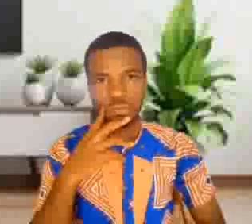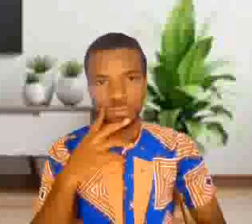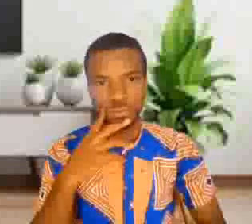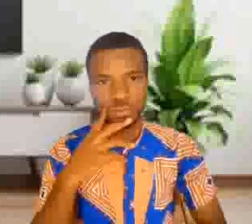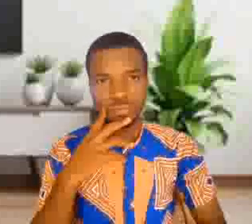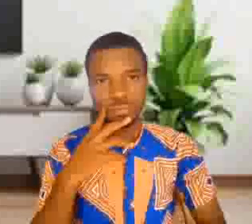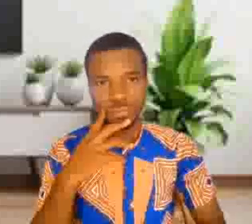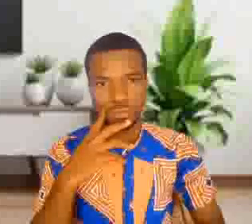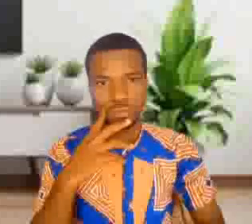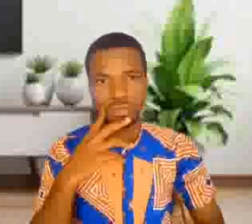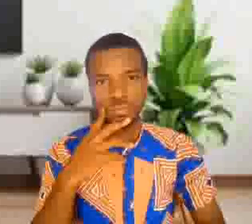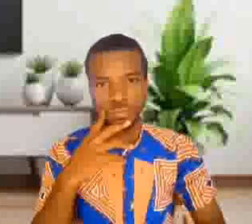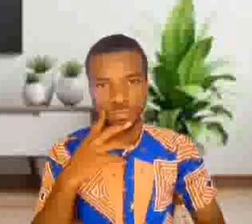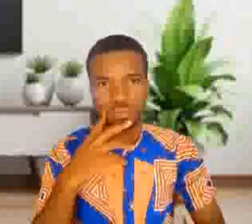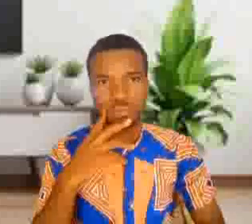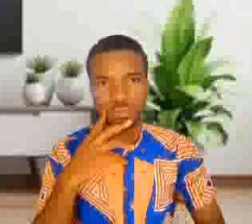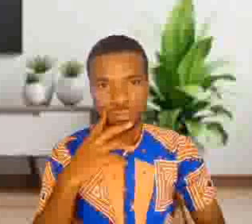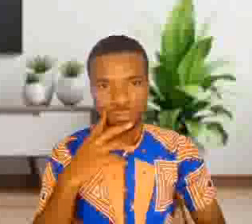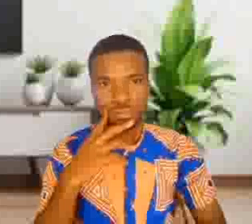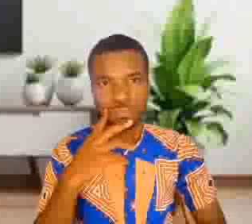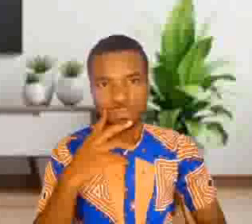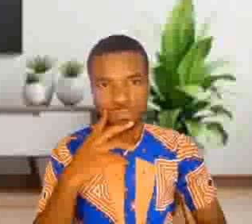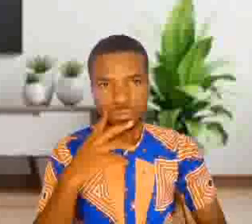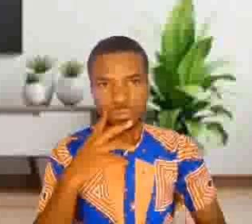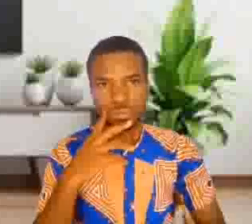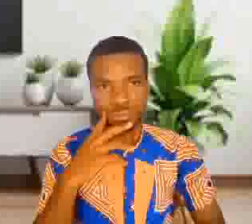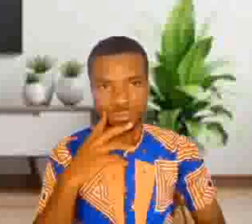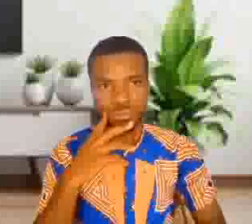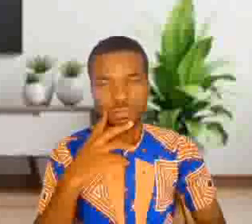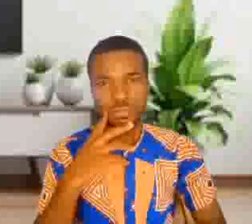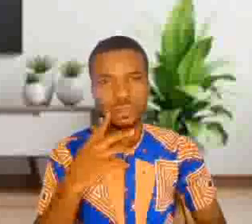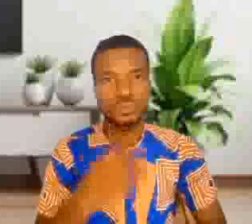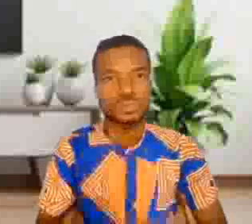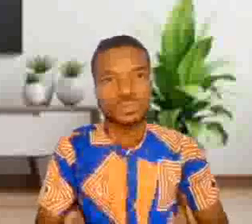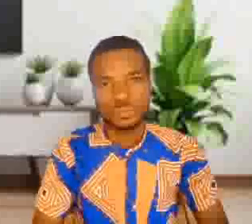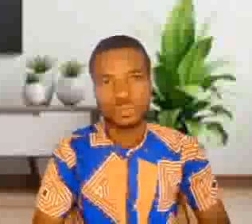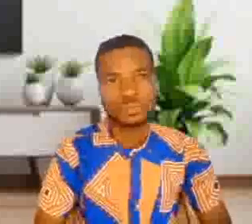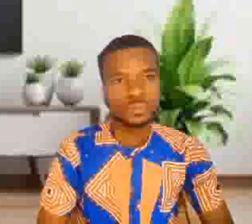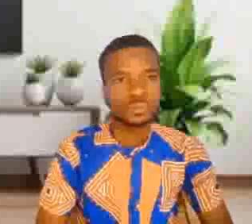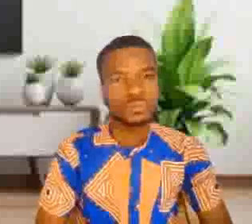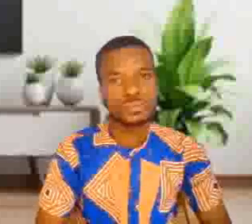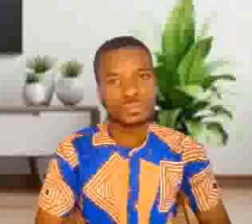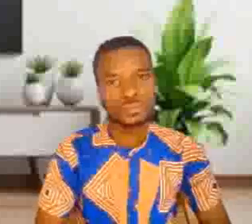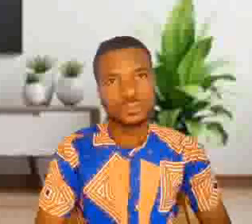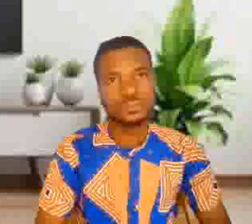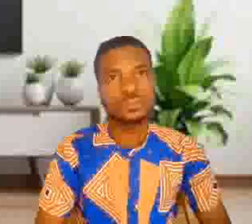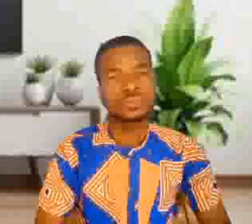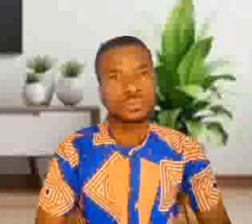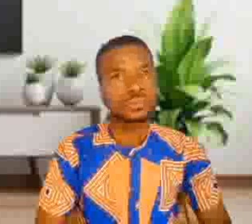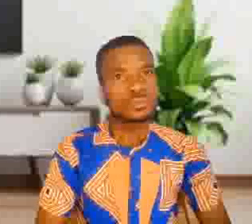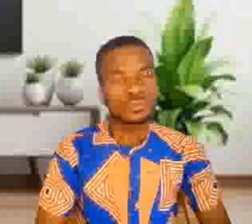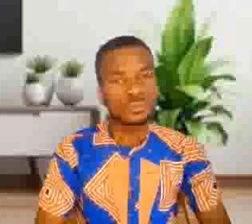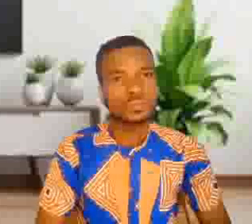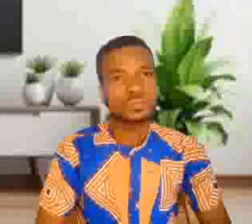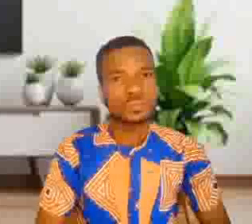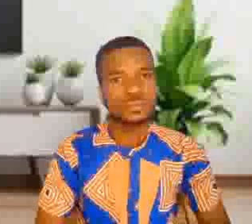So this was not primarily about communication. This was actually about intimacy